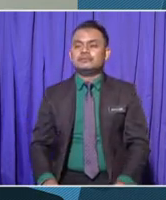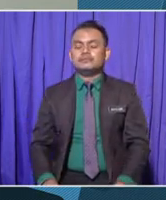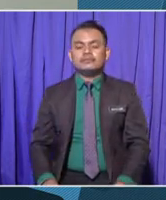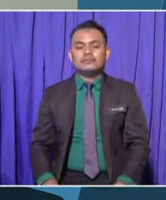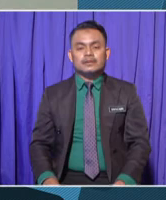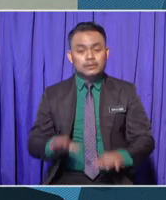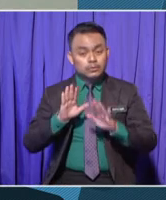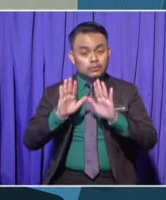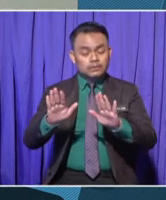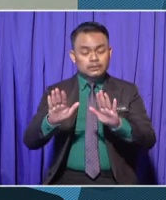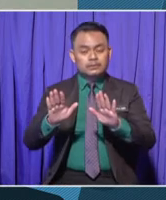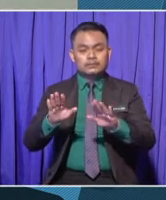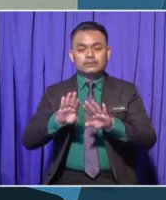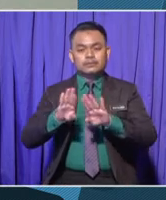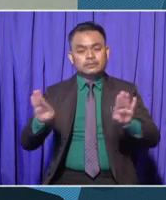repel each other.